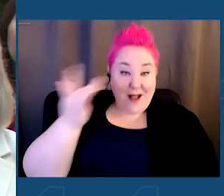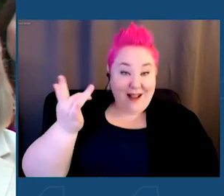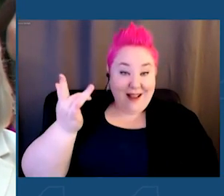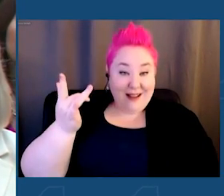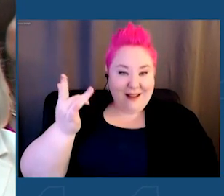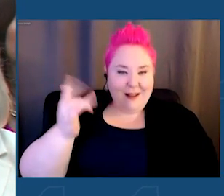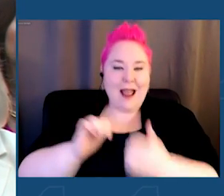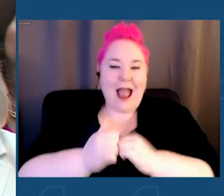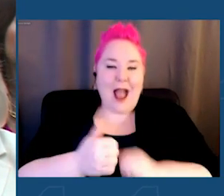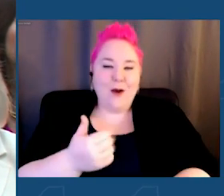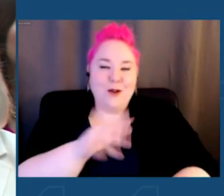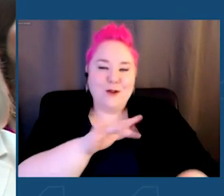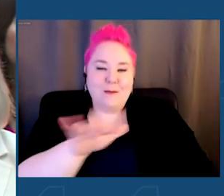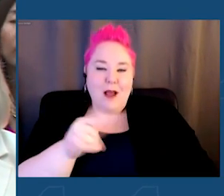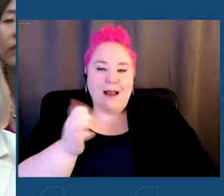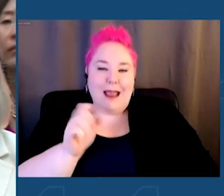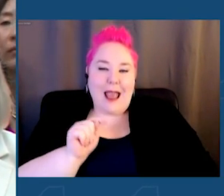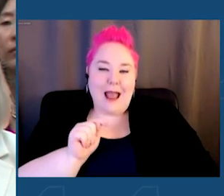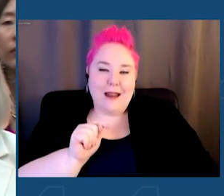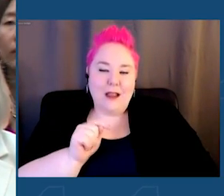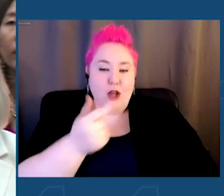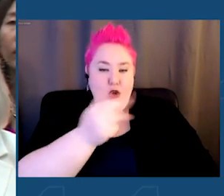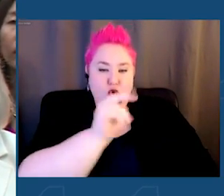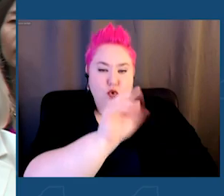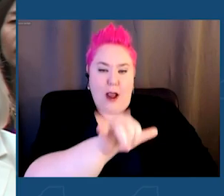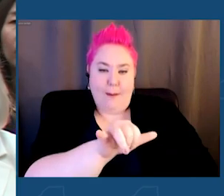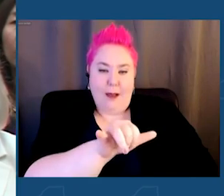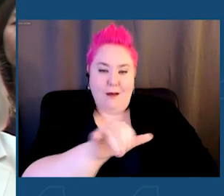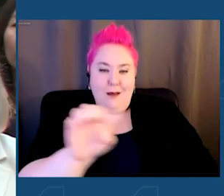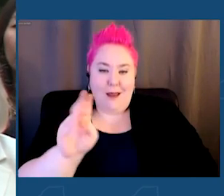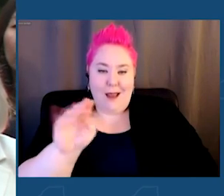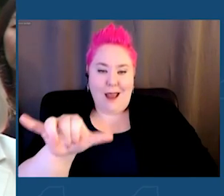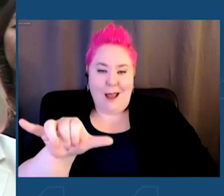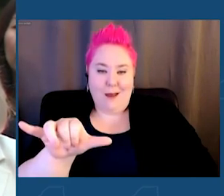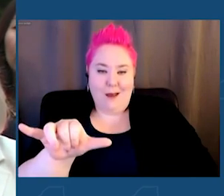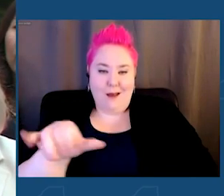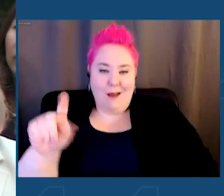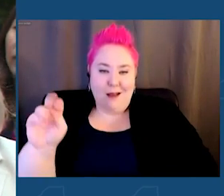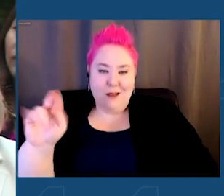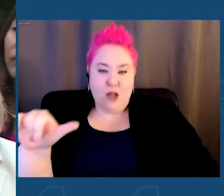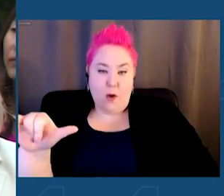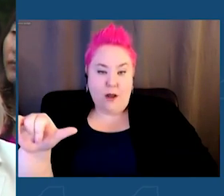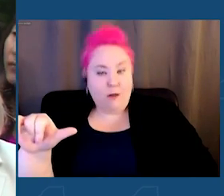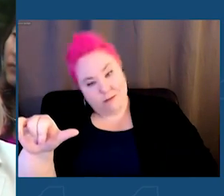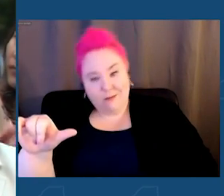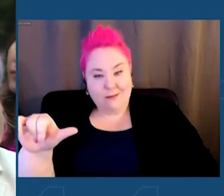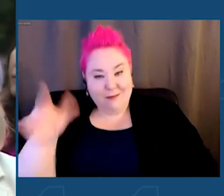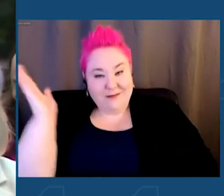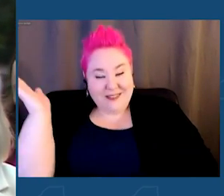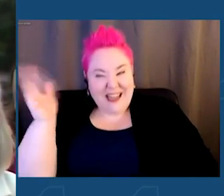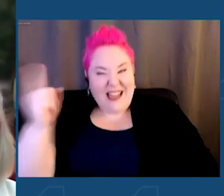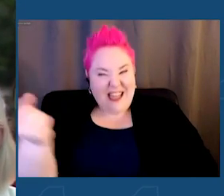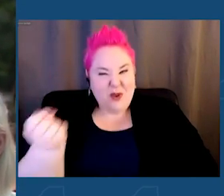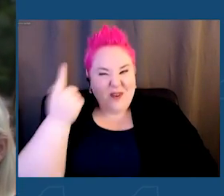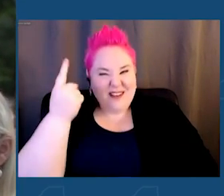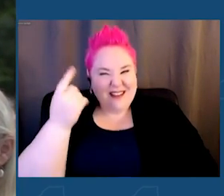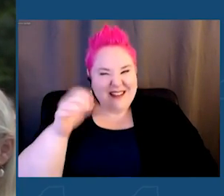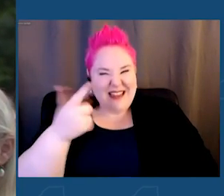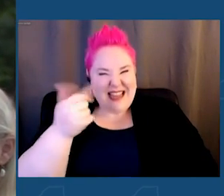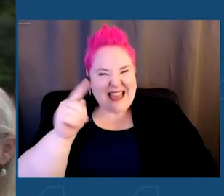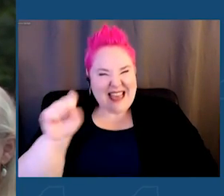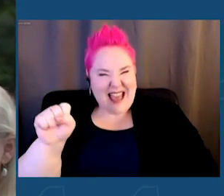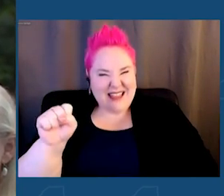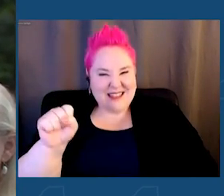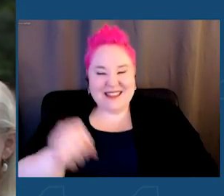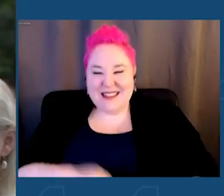get? Oh, it's Grammy, it's Emmy, it's Tony. This is a guy who gets it. All right. Ladies and